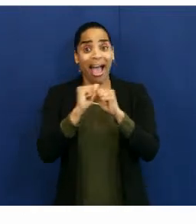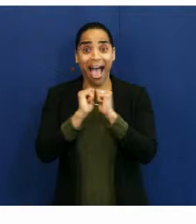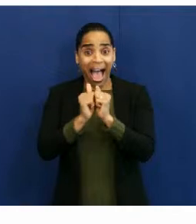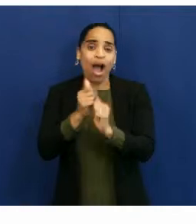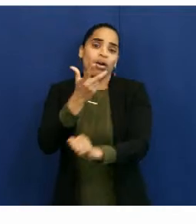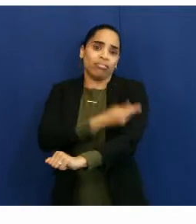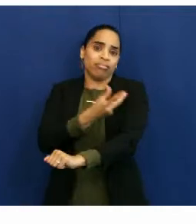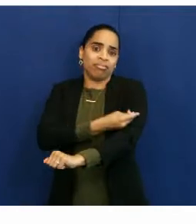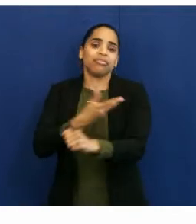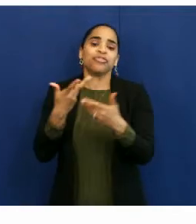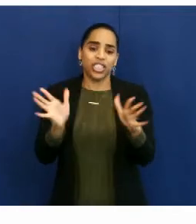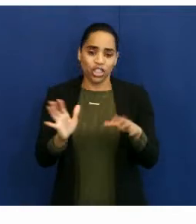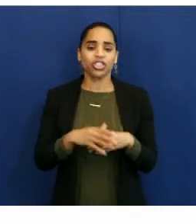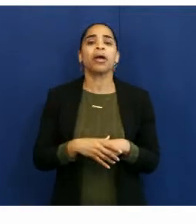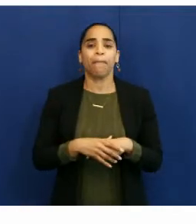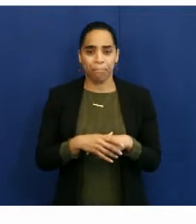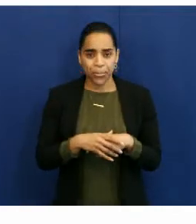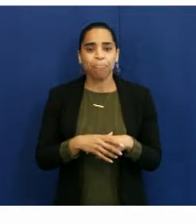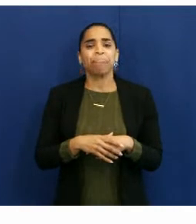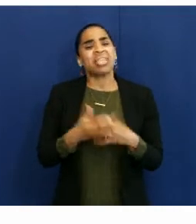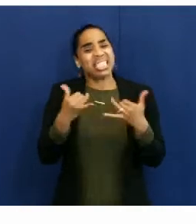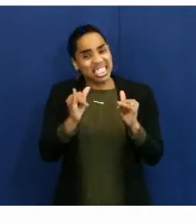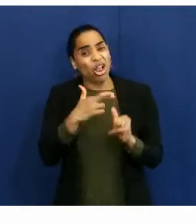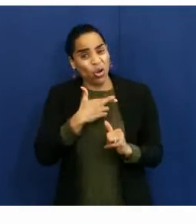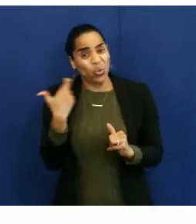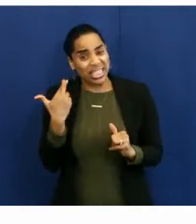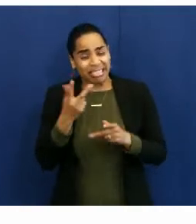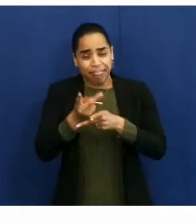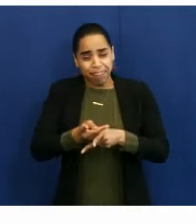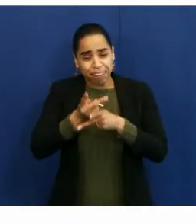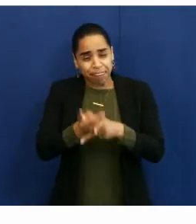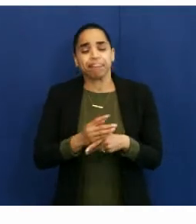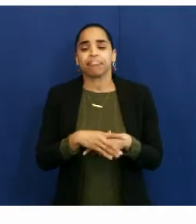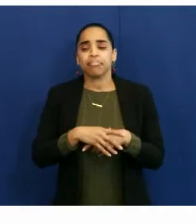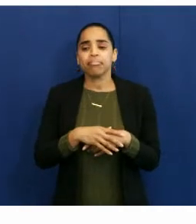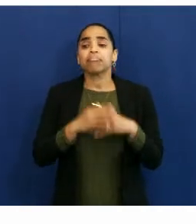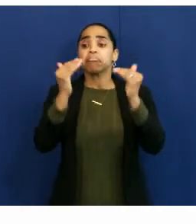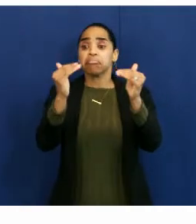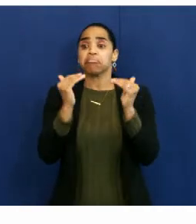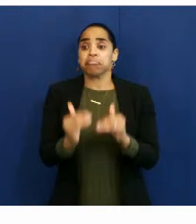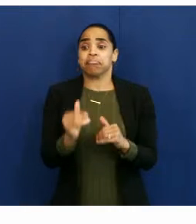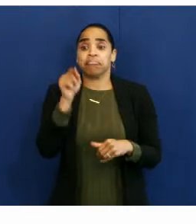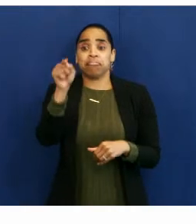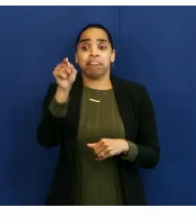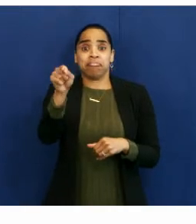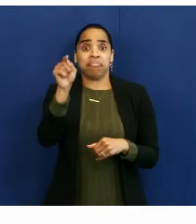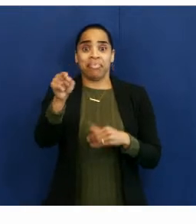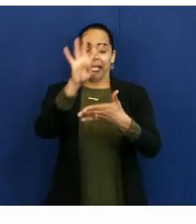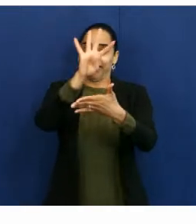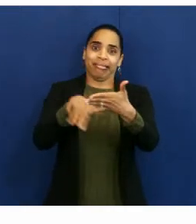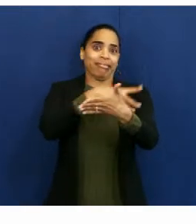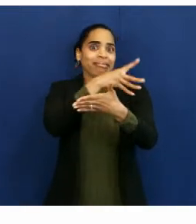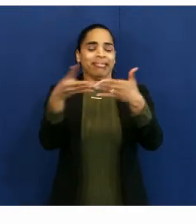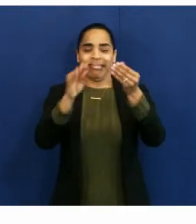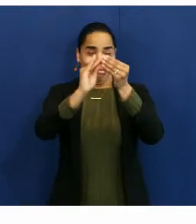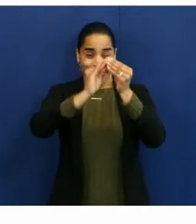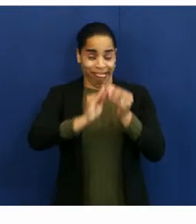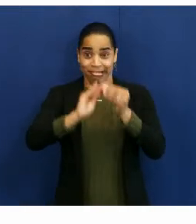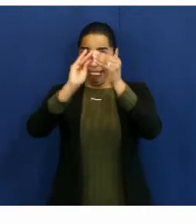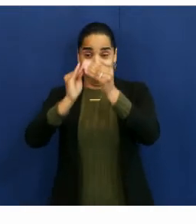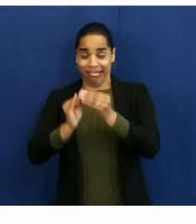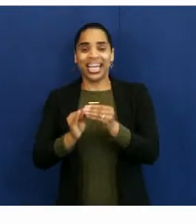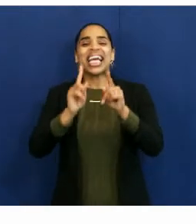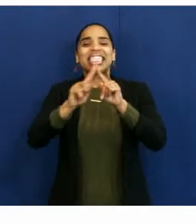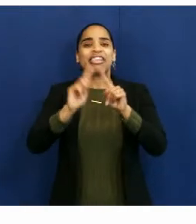who are getting vaccinated. Next, we will show you the normal, very busy, crowded chart, but you all are used to seeing it now of the tier